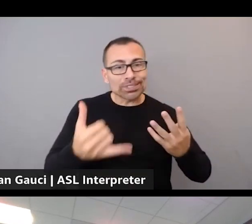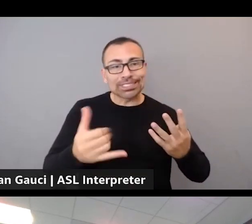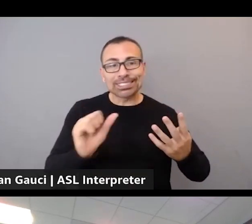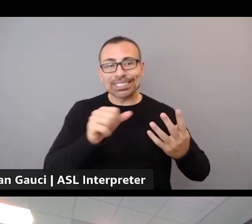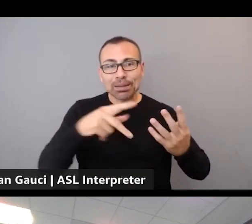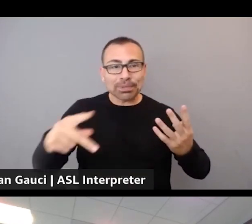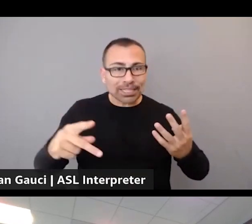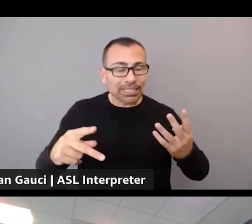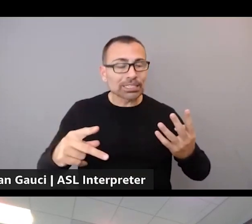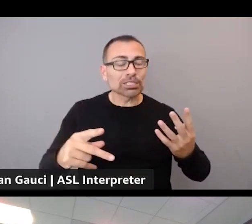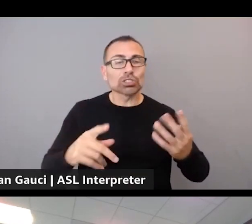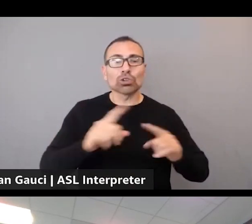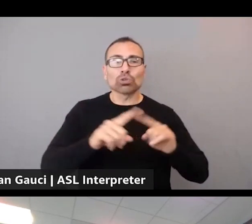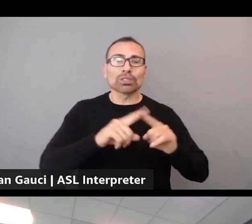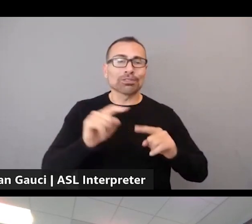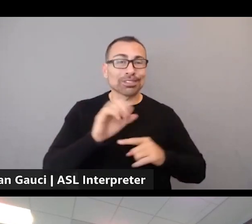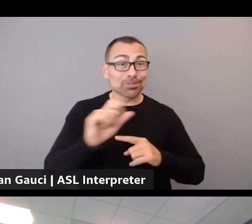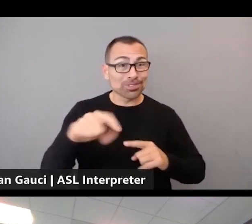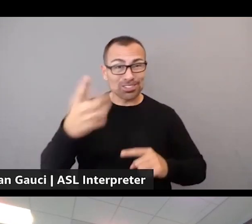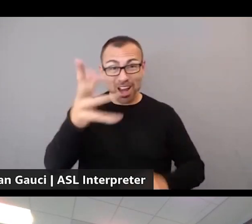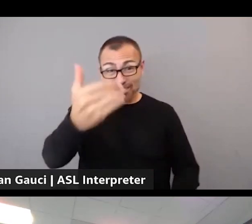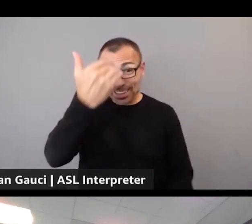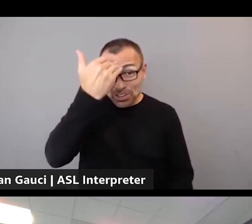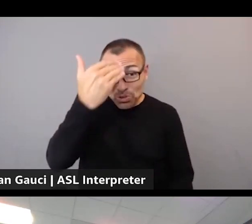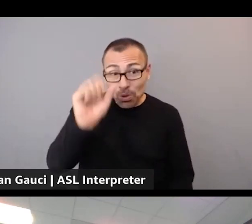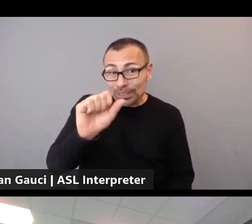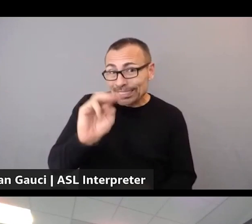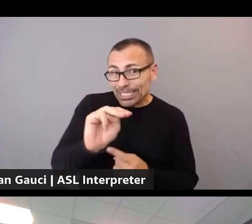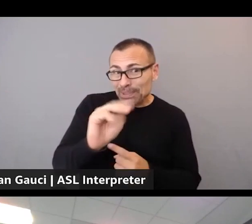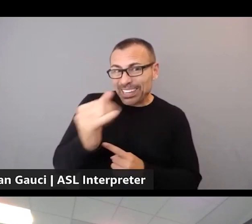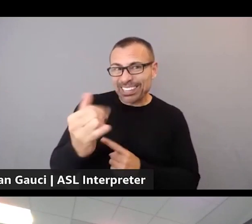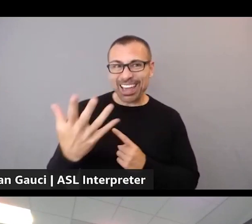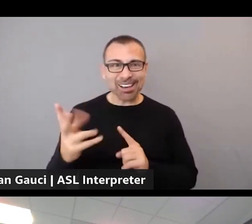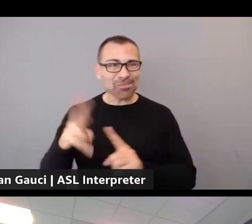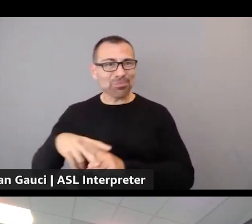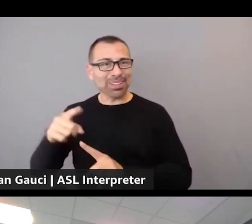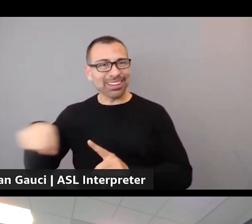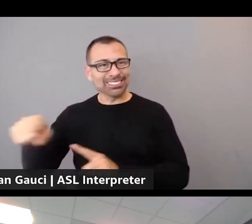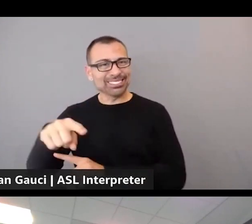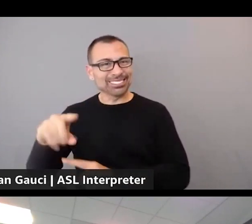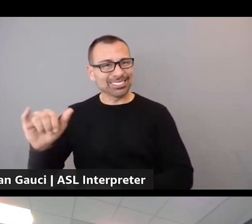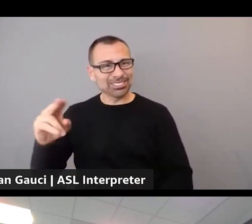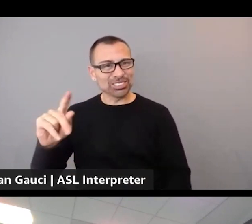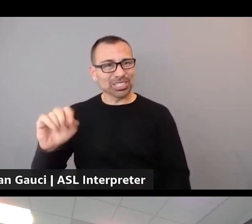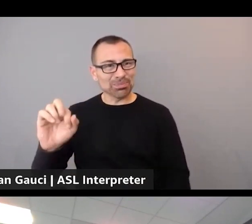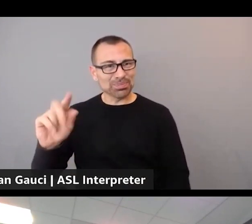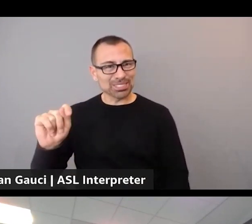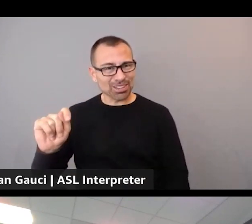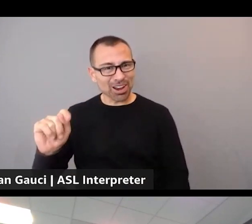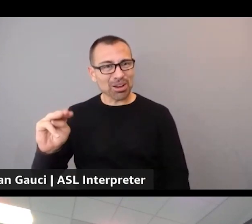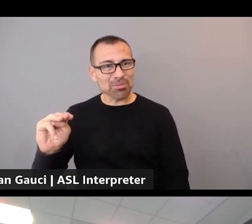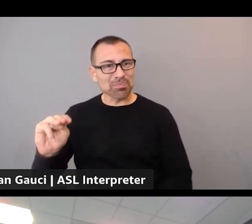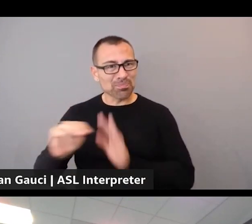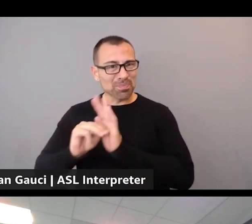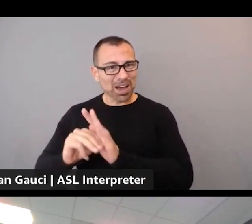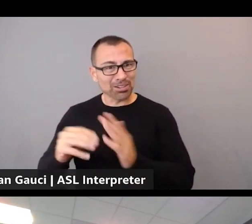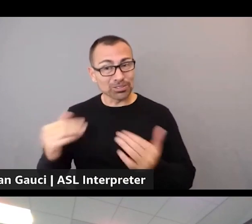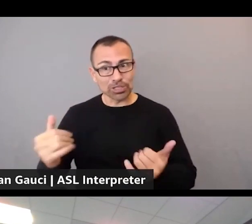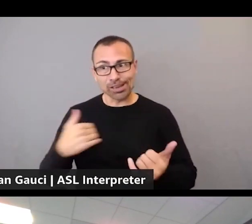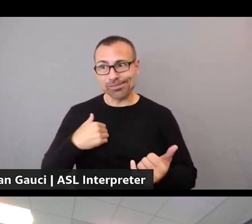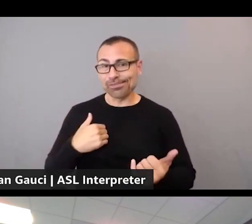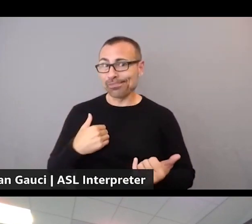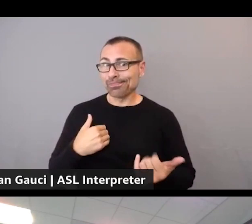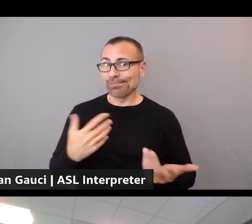use the tools that you're familiar with for SageMaker to the Jumpstart models. And yeah, expect lots more innovation and growth there. But